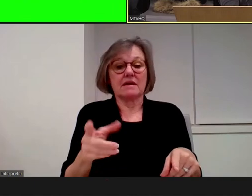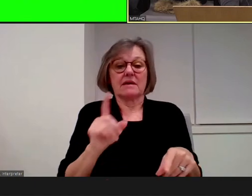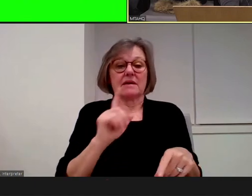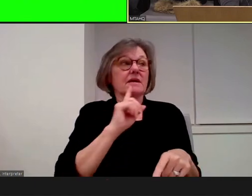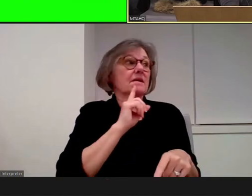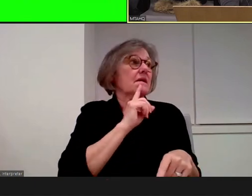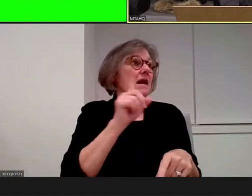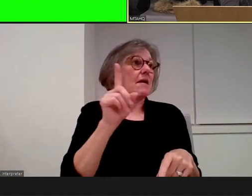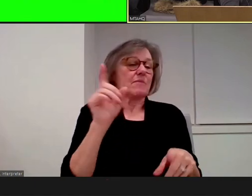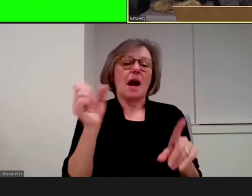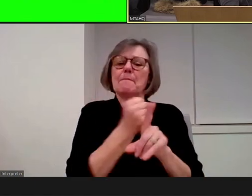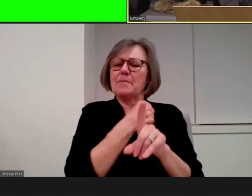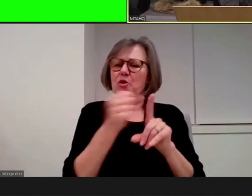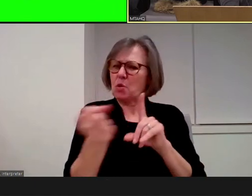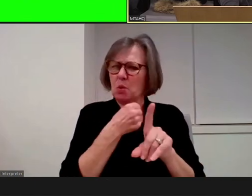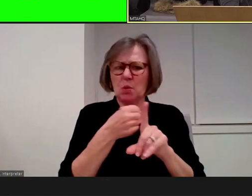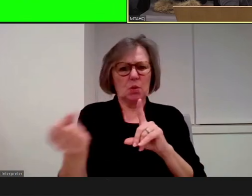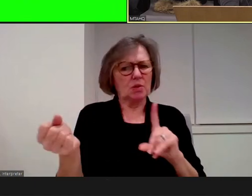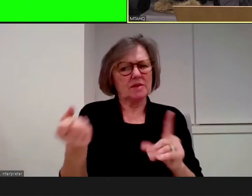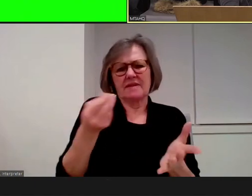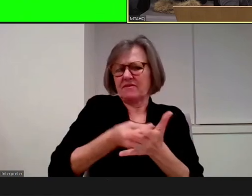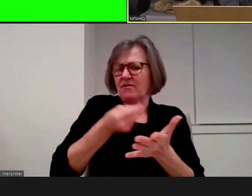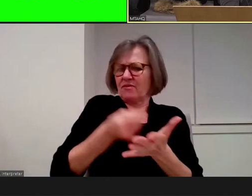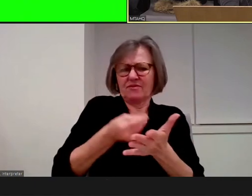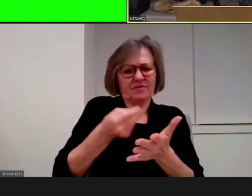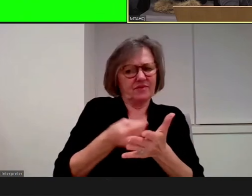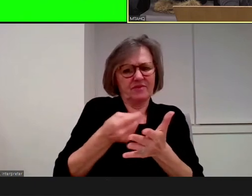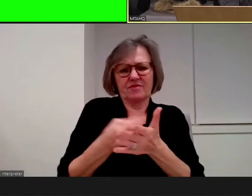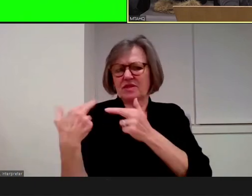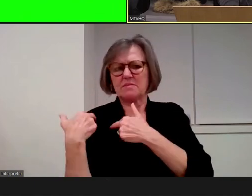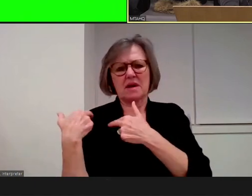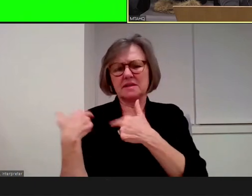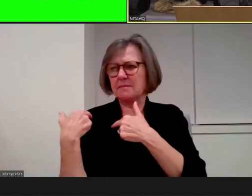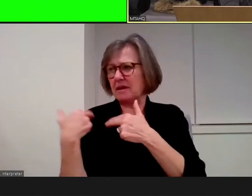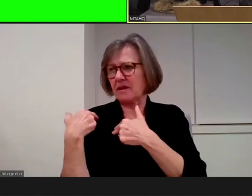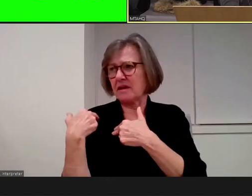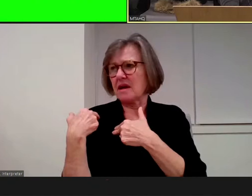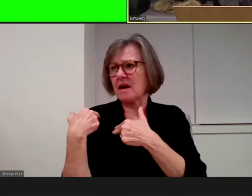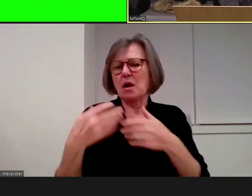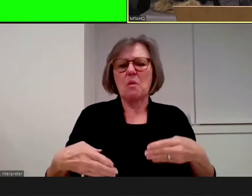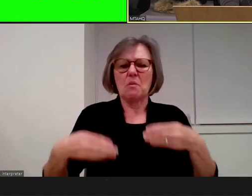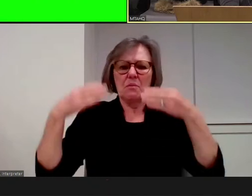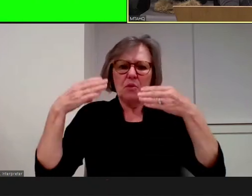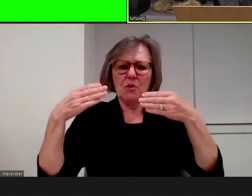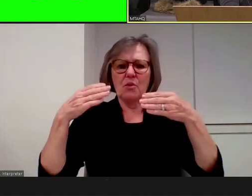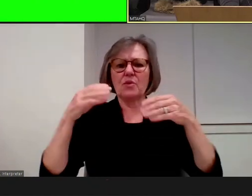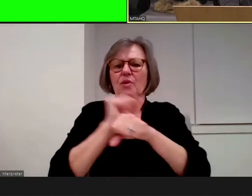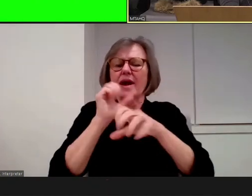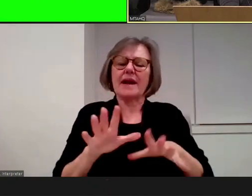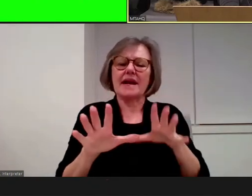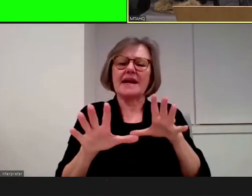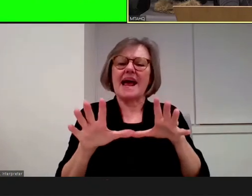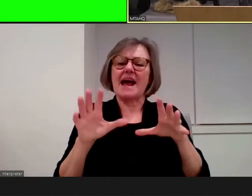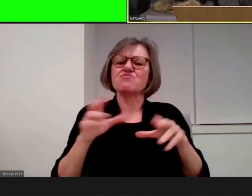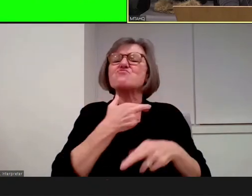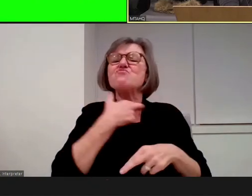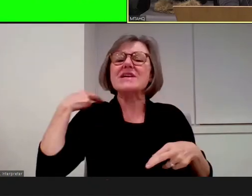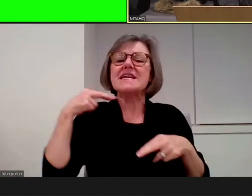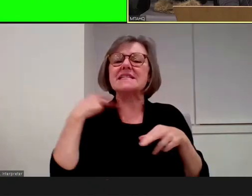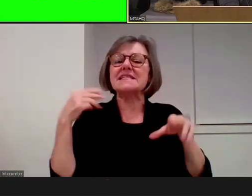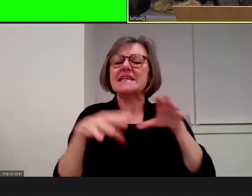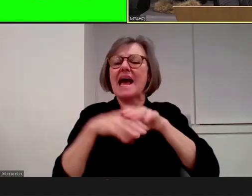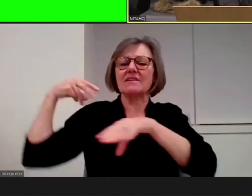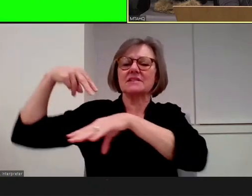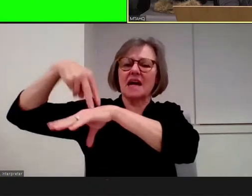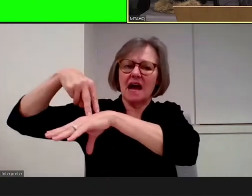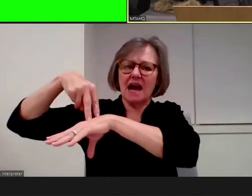absolute abuse of fiduciary responsibility that people have in putting booth agents at risk outside. And I can read another tweet